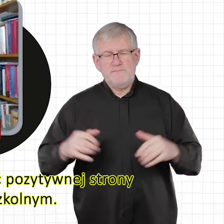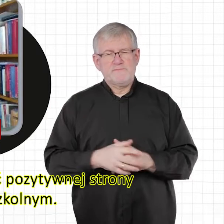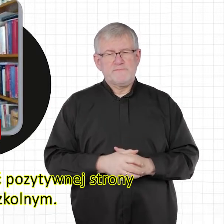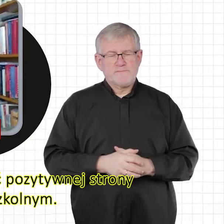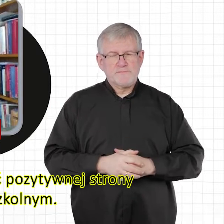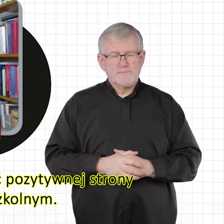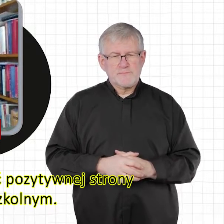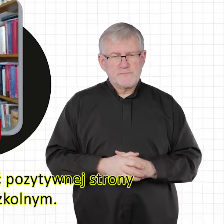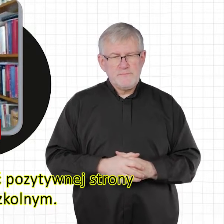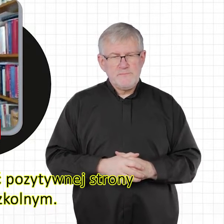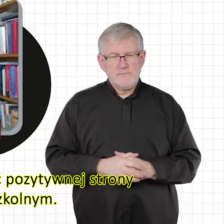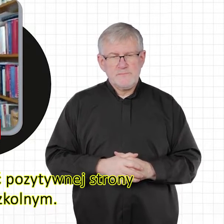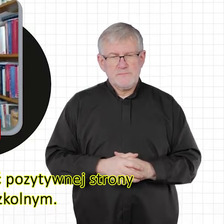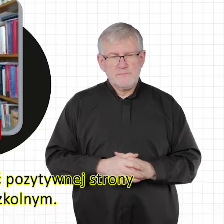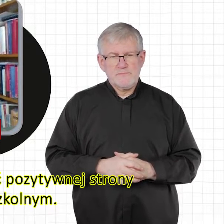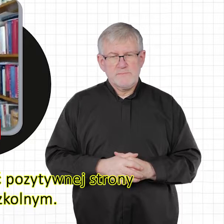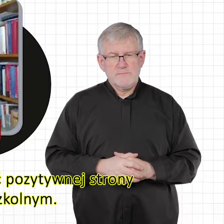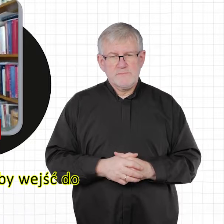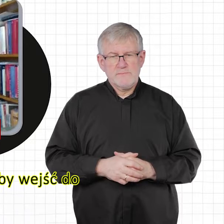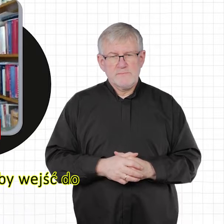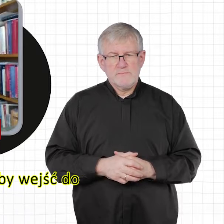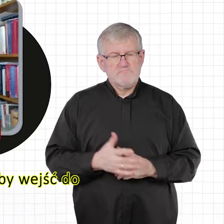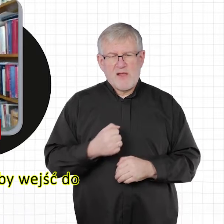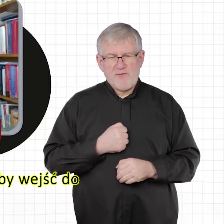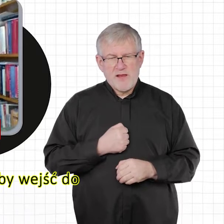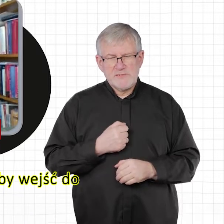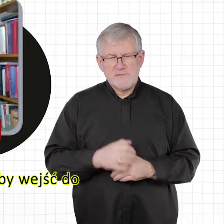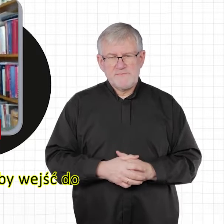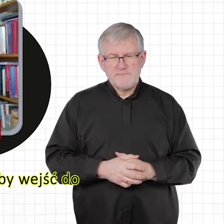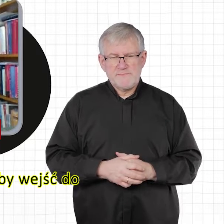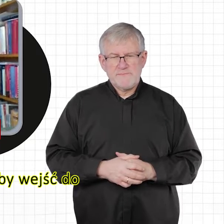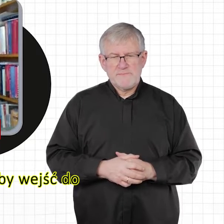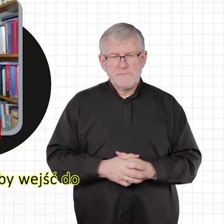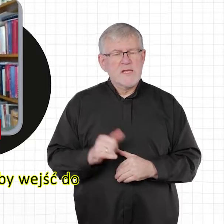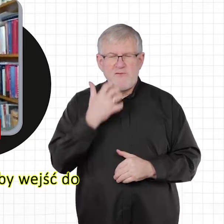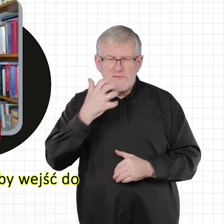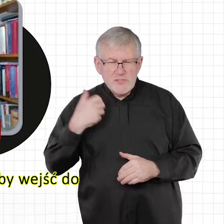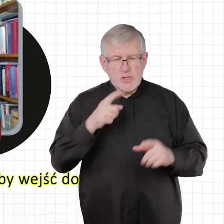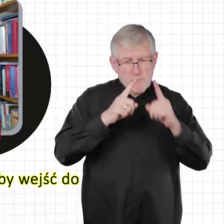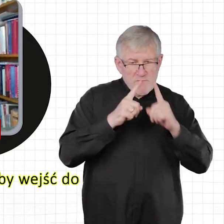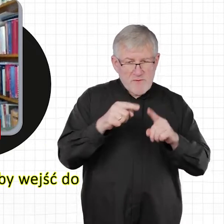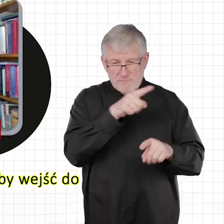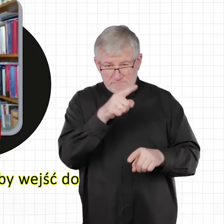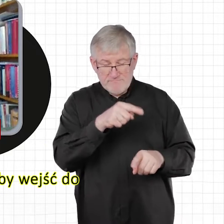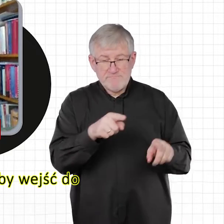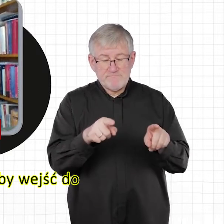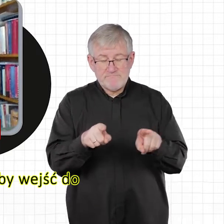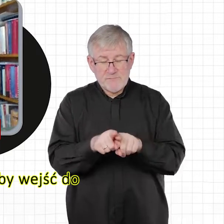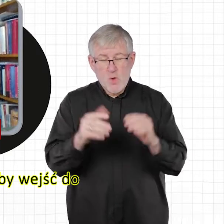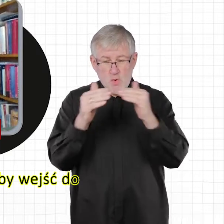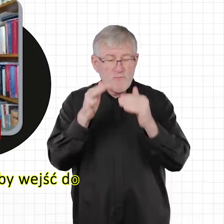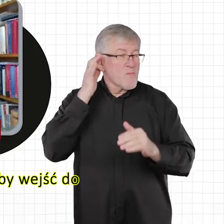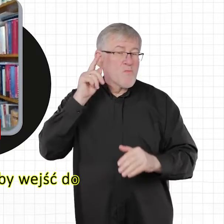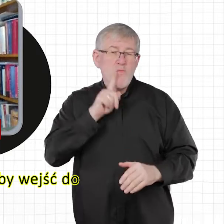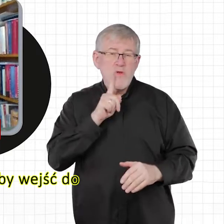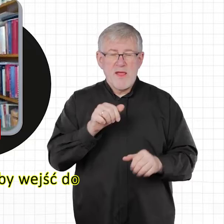and play throughout their school lives, because this will give them confidence and the right tools to take into